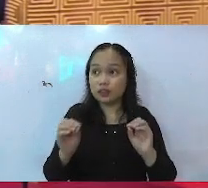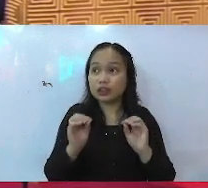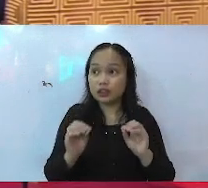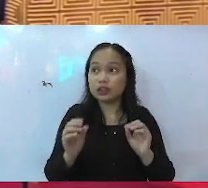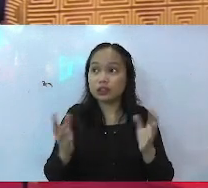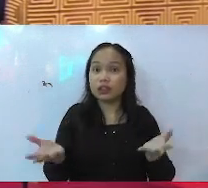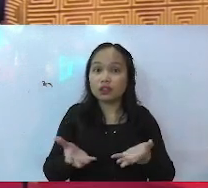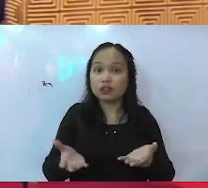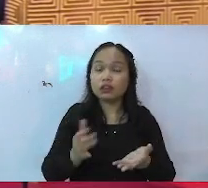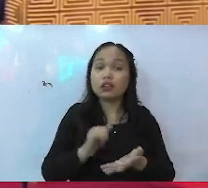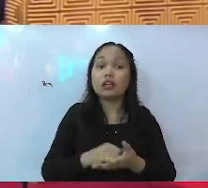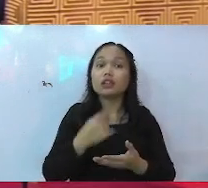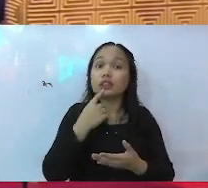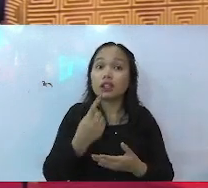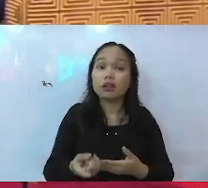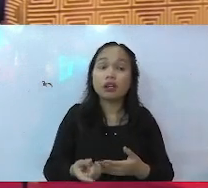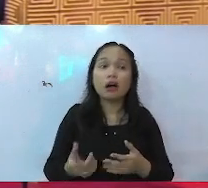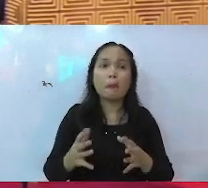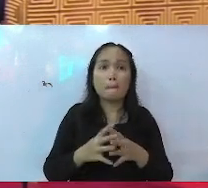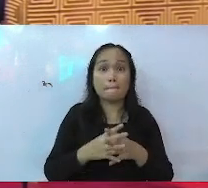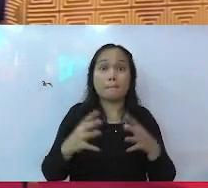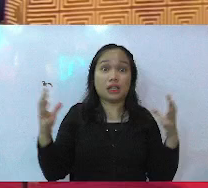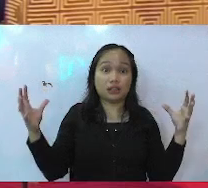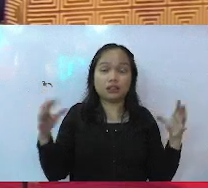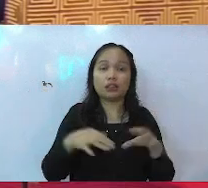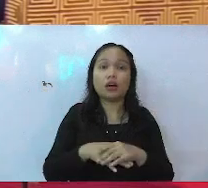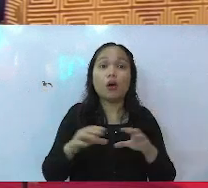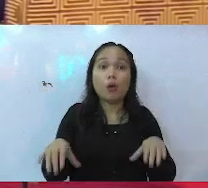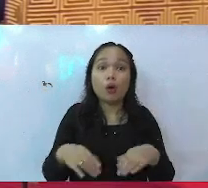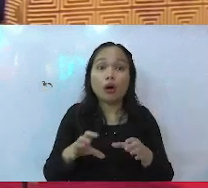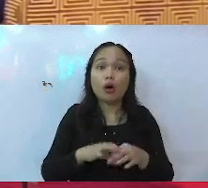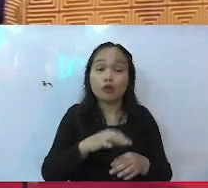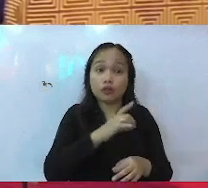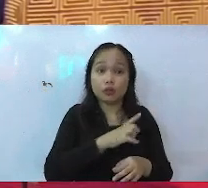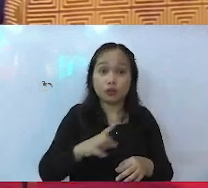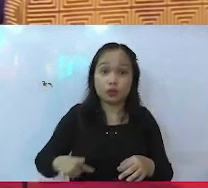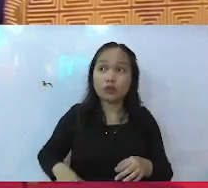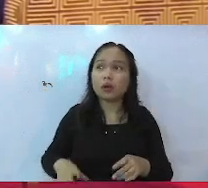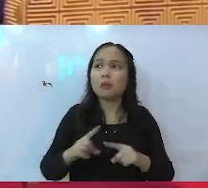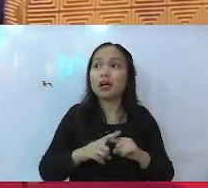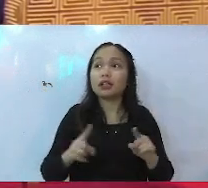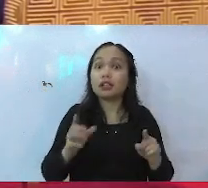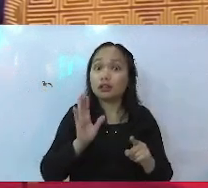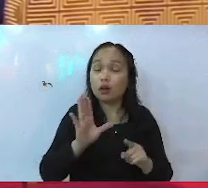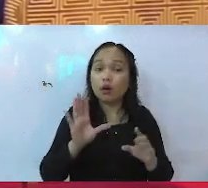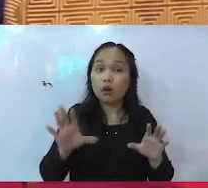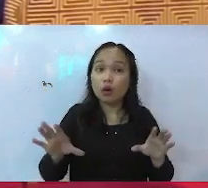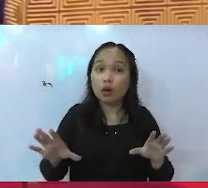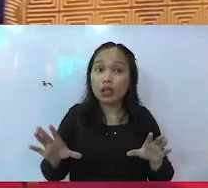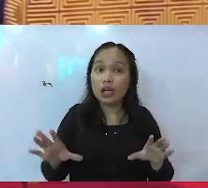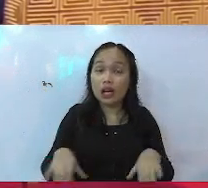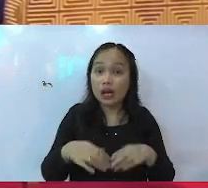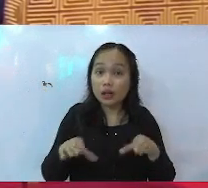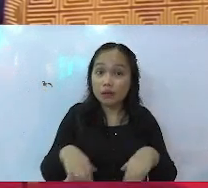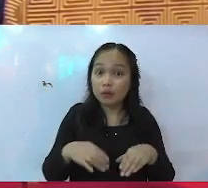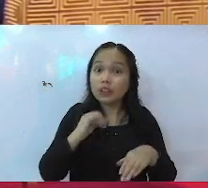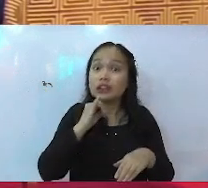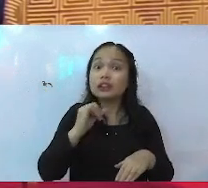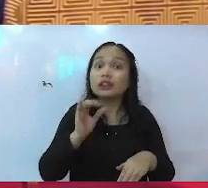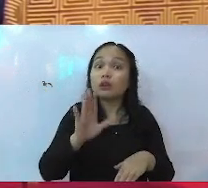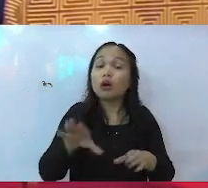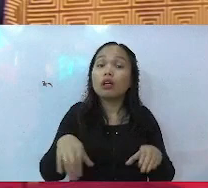people na sabi niya abounding ka in the work of the lord therefore yung labor mo ay para sa work of the